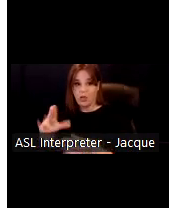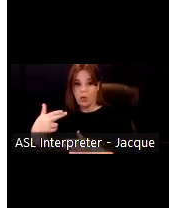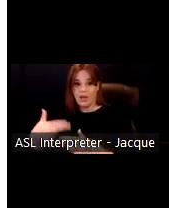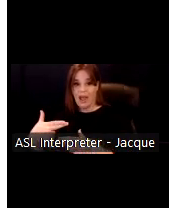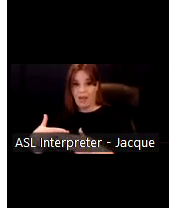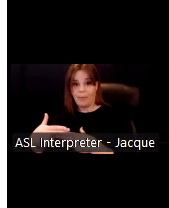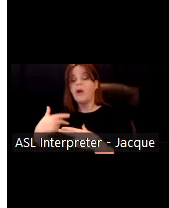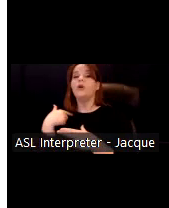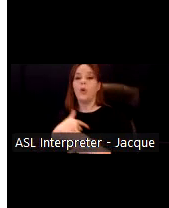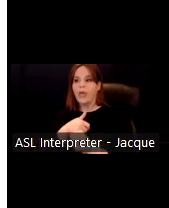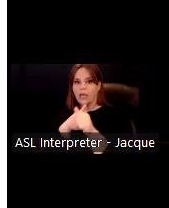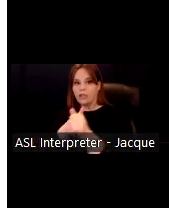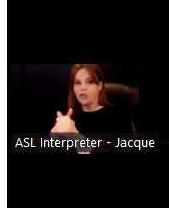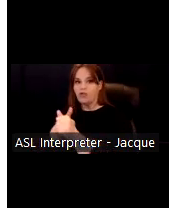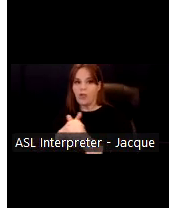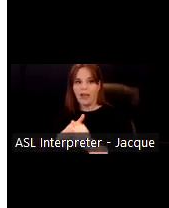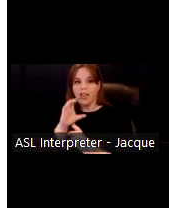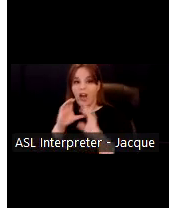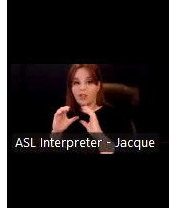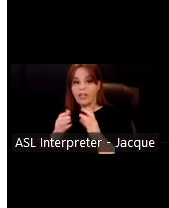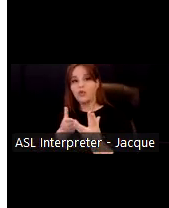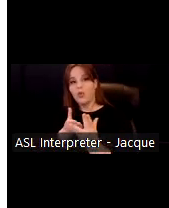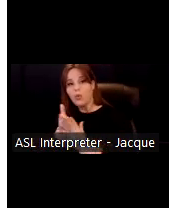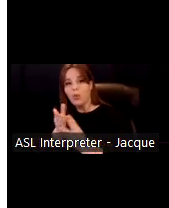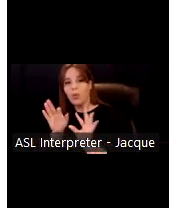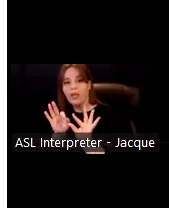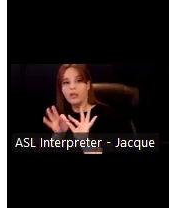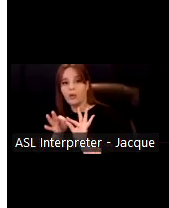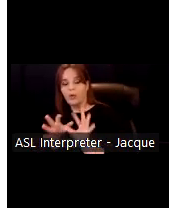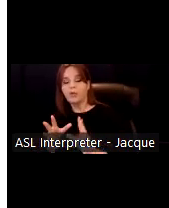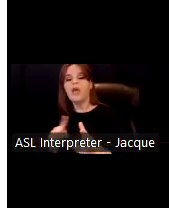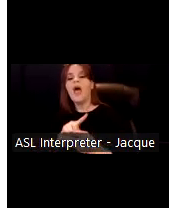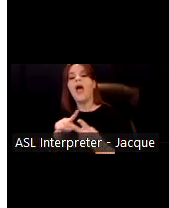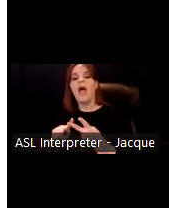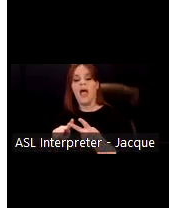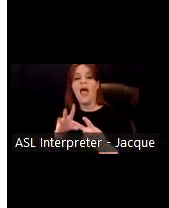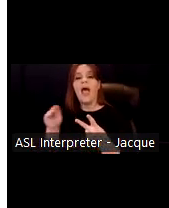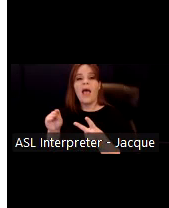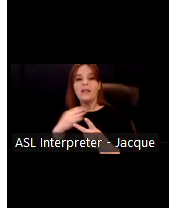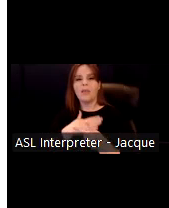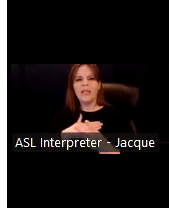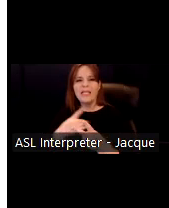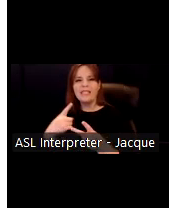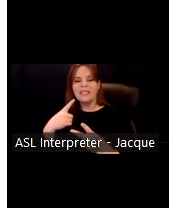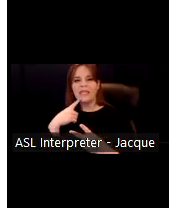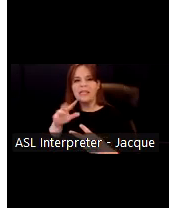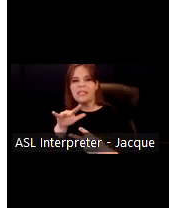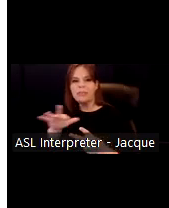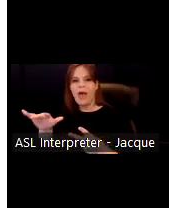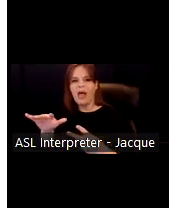can track the conversation with interpreters. And please say out the acronym for interpreters. Those are really good